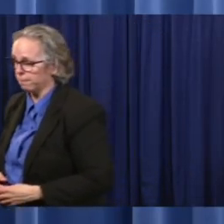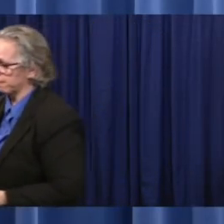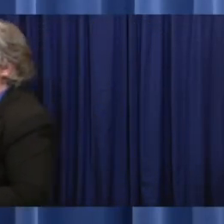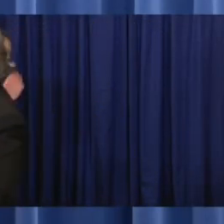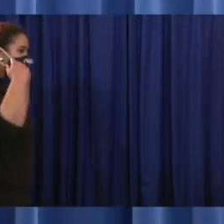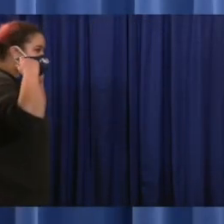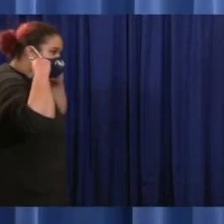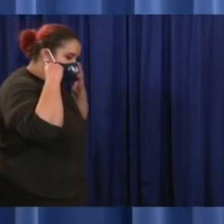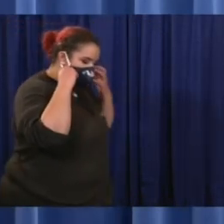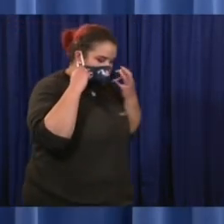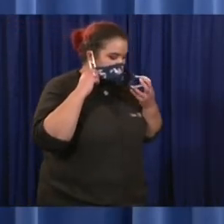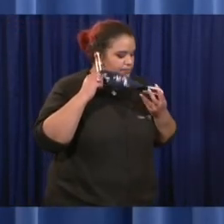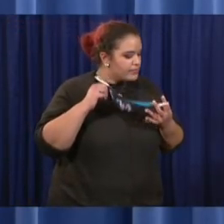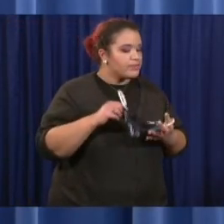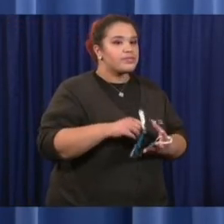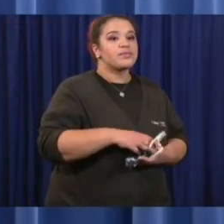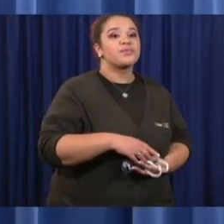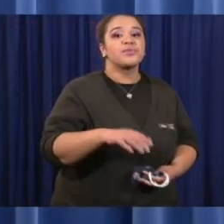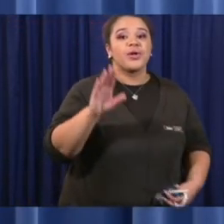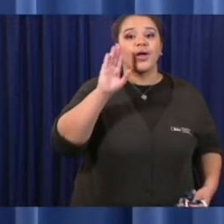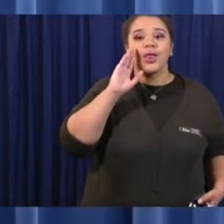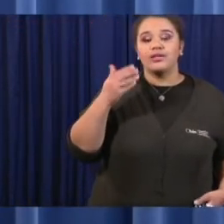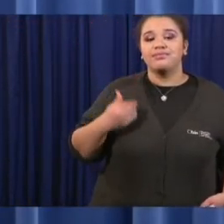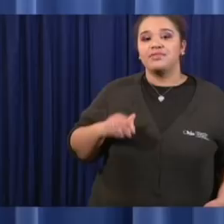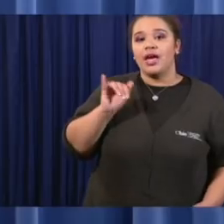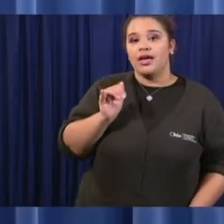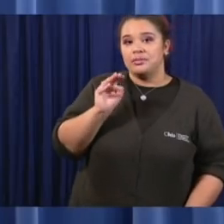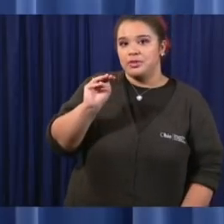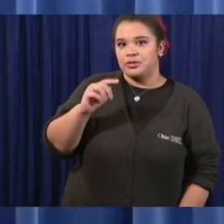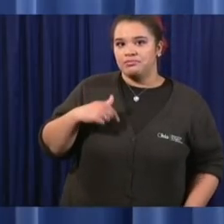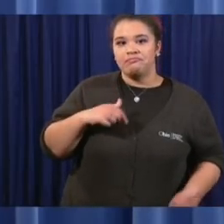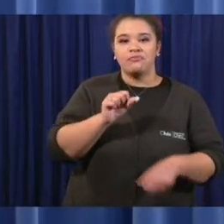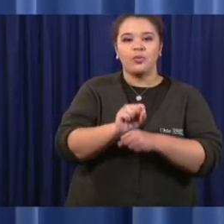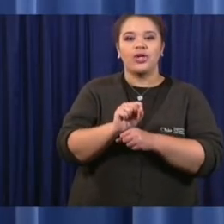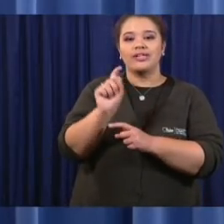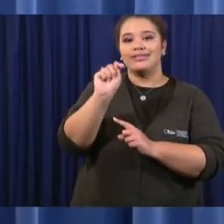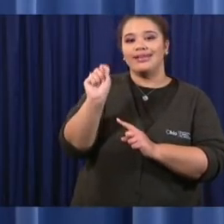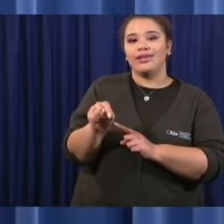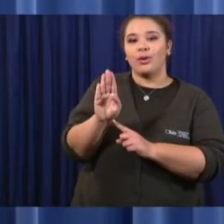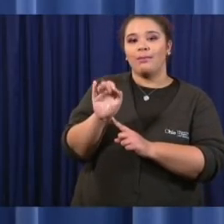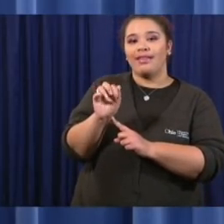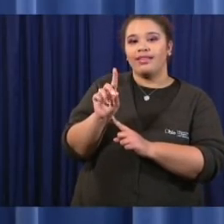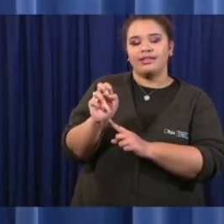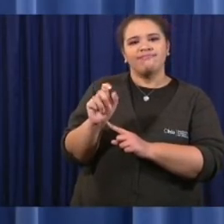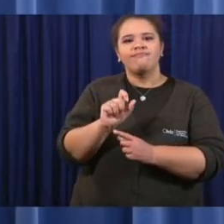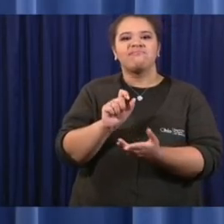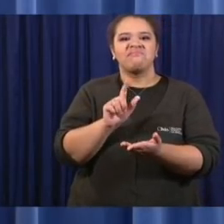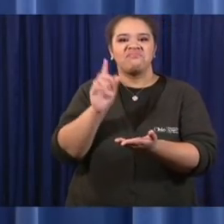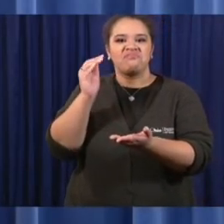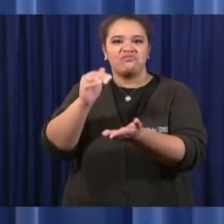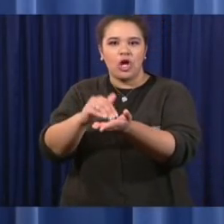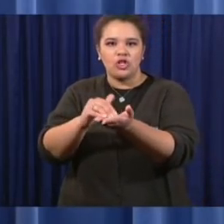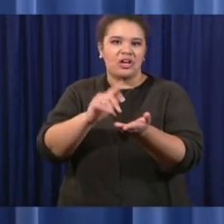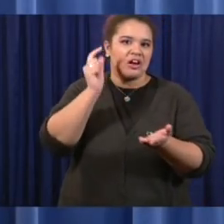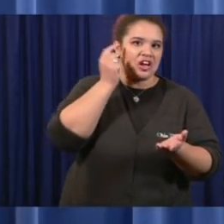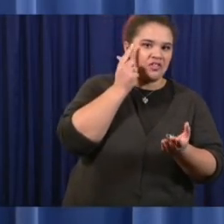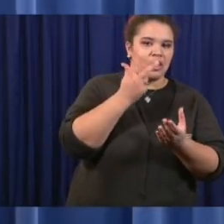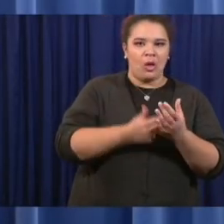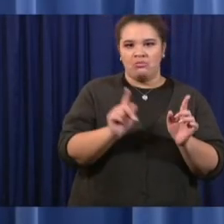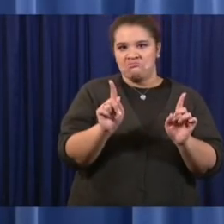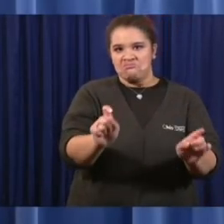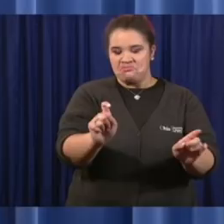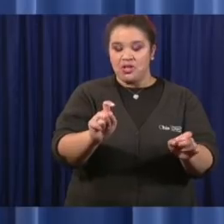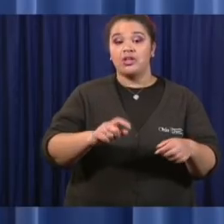Jim Province with the Toledo Blade. This question is for the governor and Dr. Acton. When restaurants reopen on May